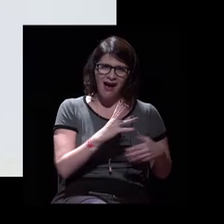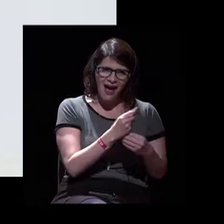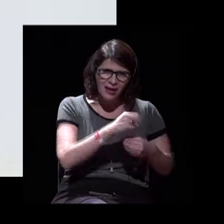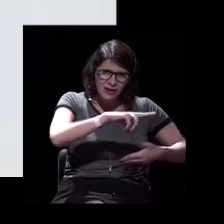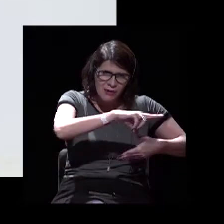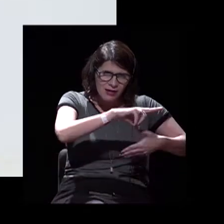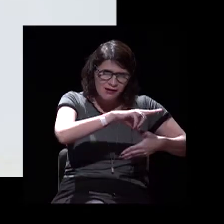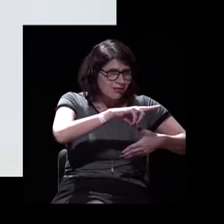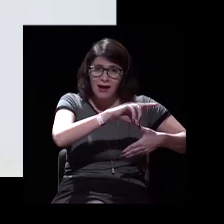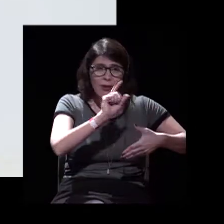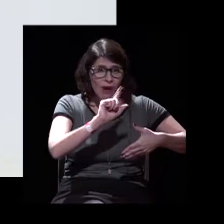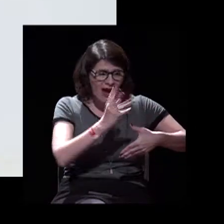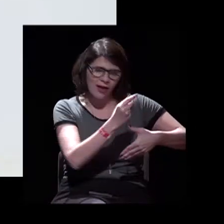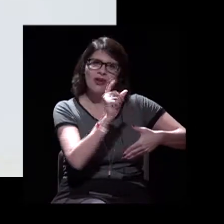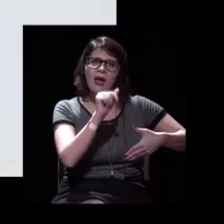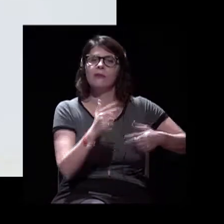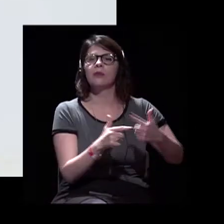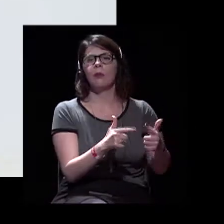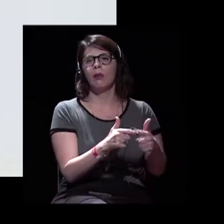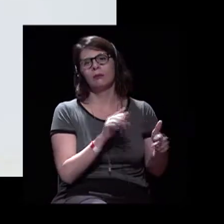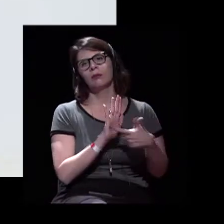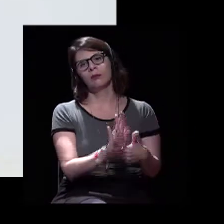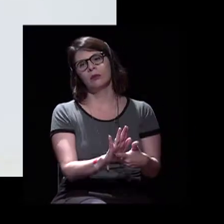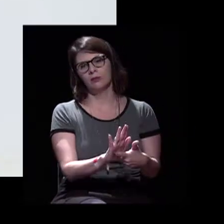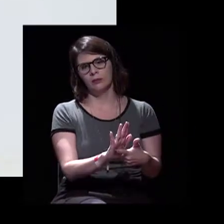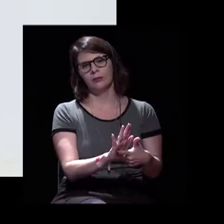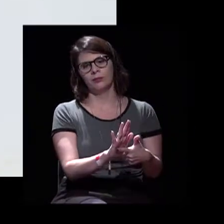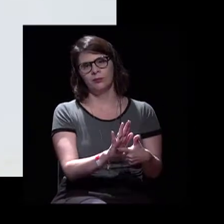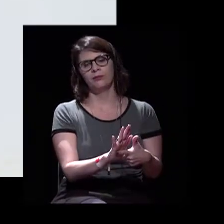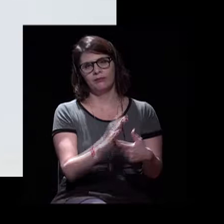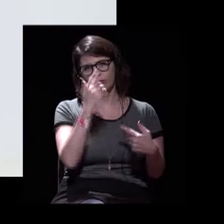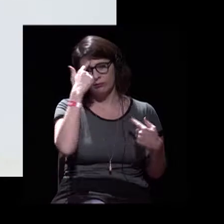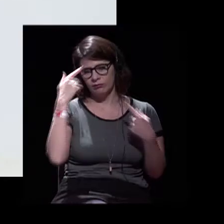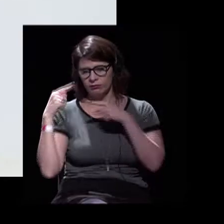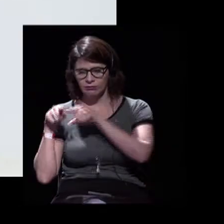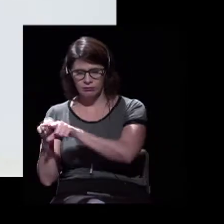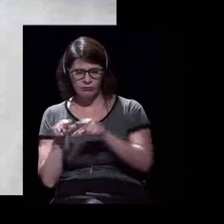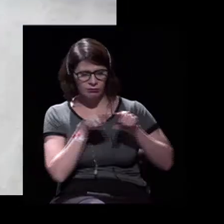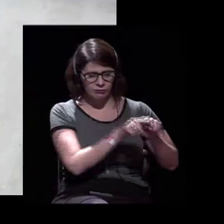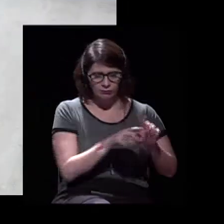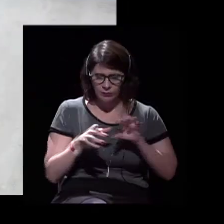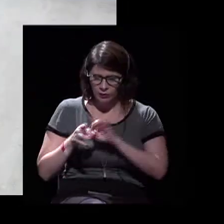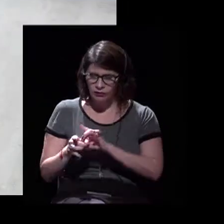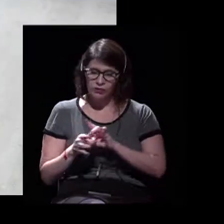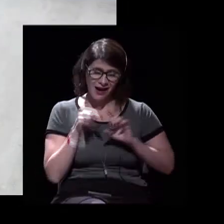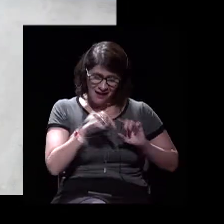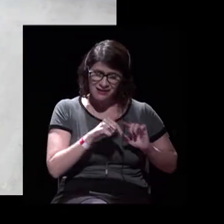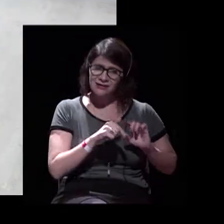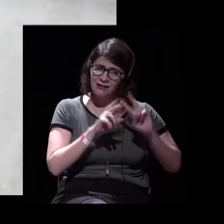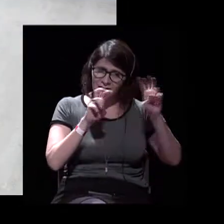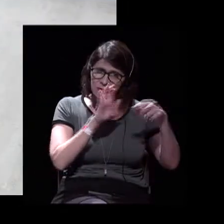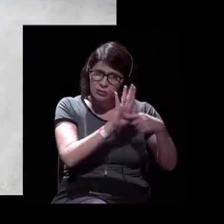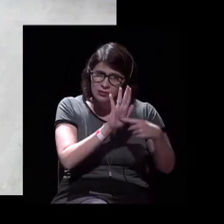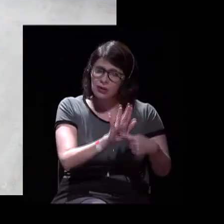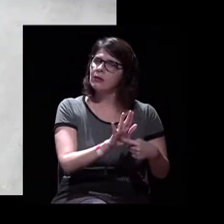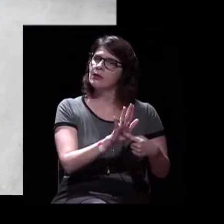with this kind of thinking, Memorias del Subdesarrollo goes beyond considering Latin America as a homogeneous entity or a